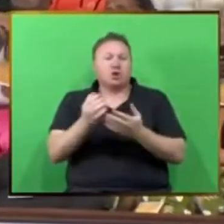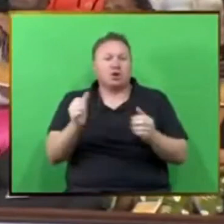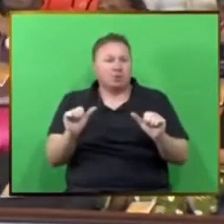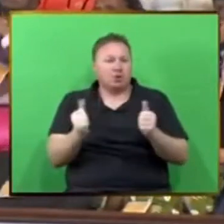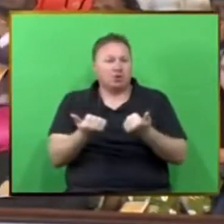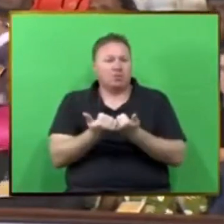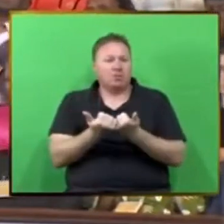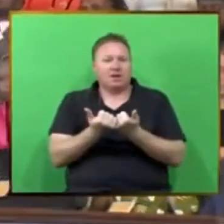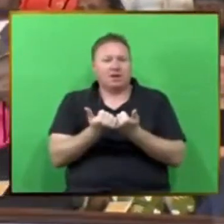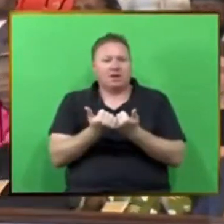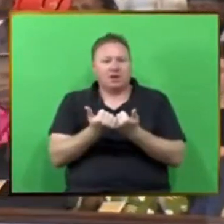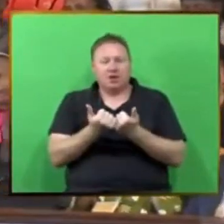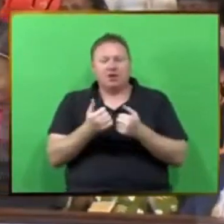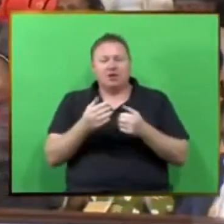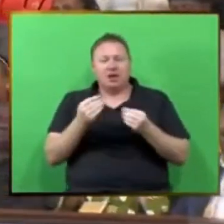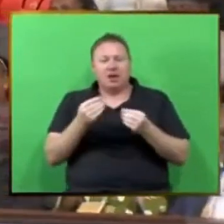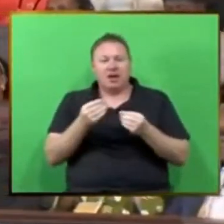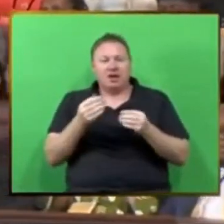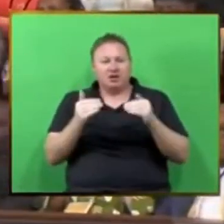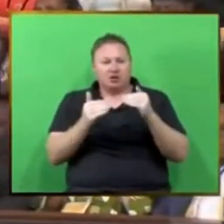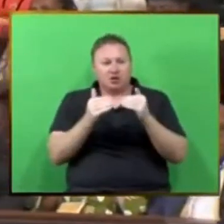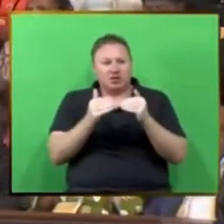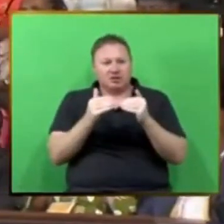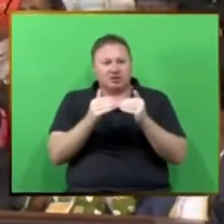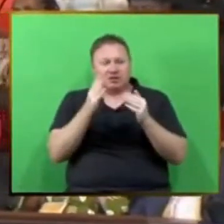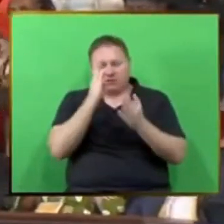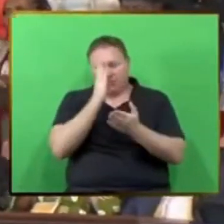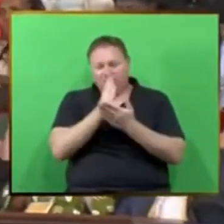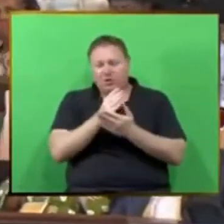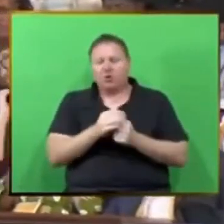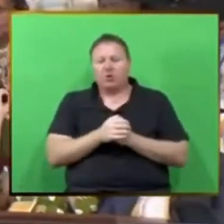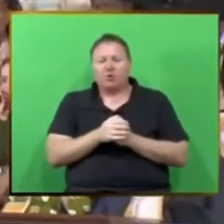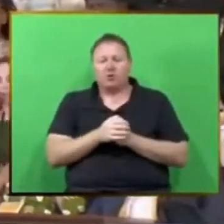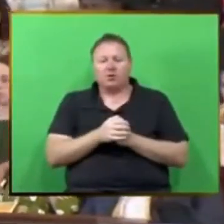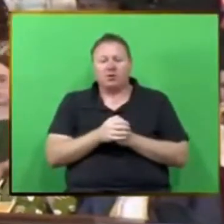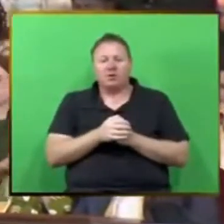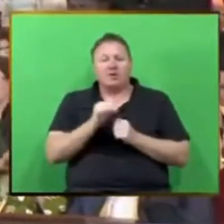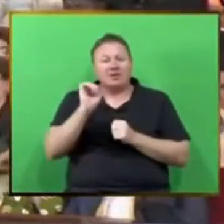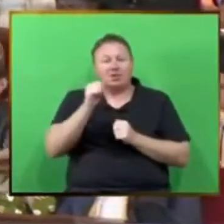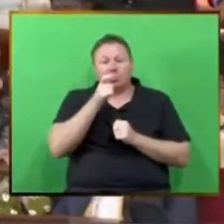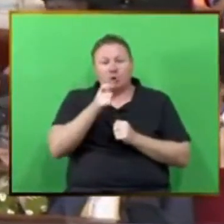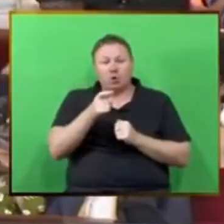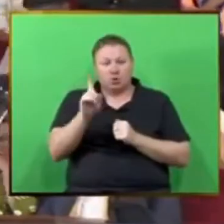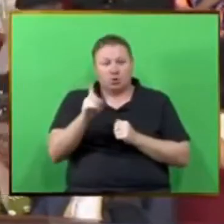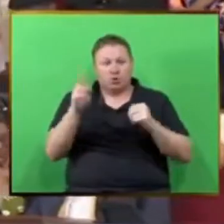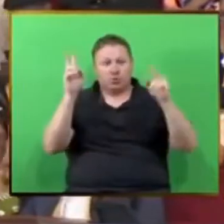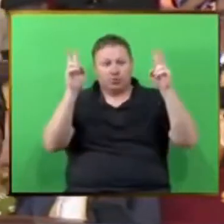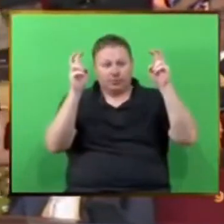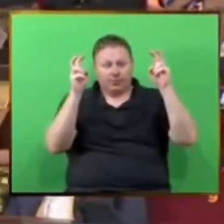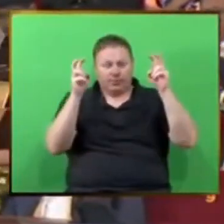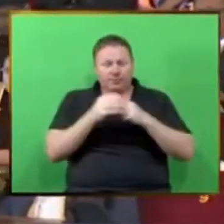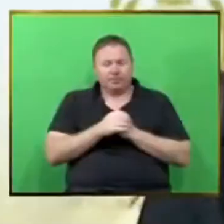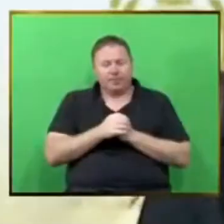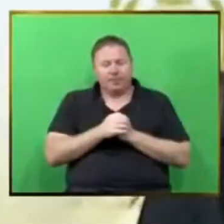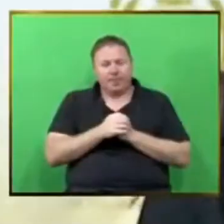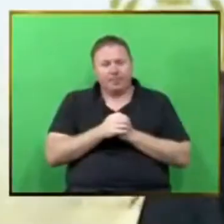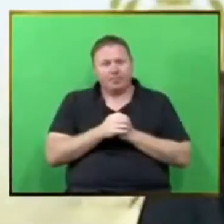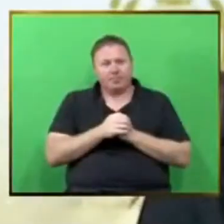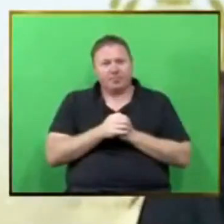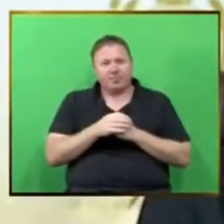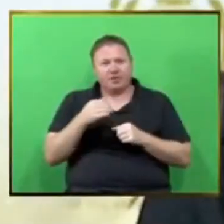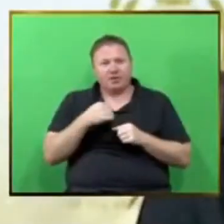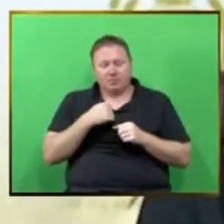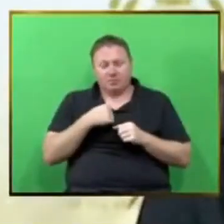rather than a destination. Allow me to repeat what the President said in his closing remarks. I